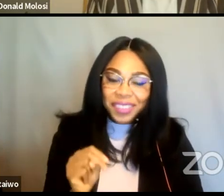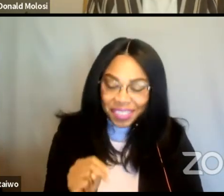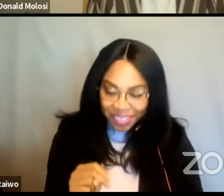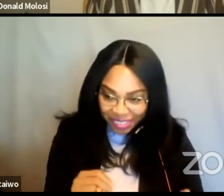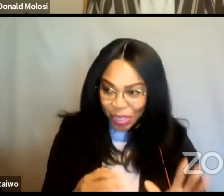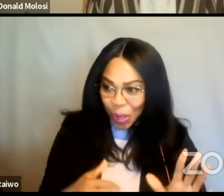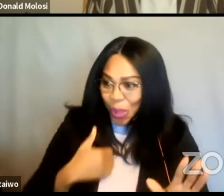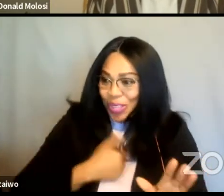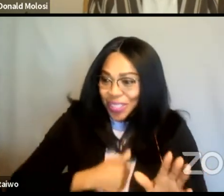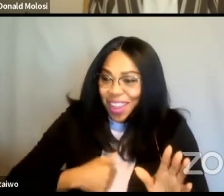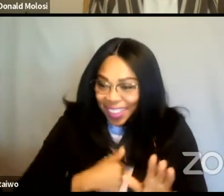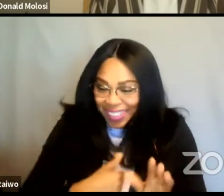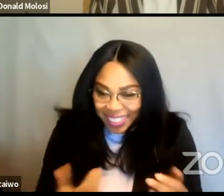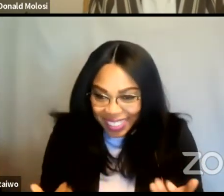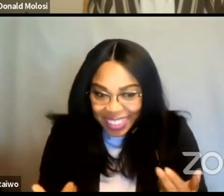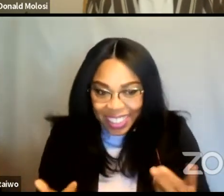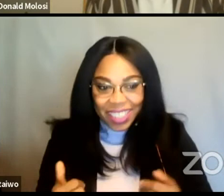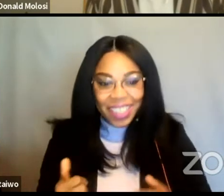Sorry.